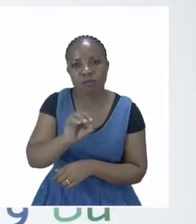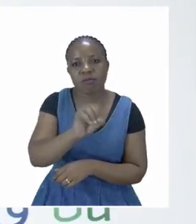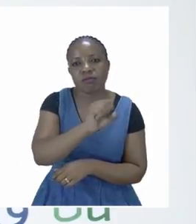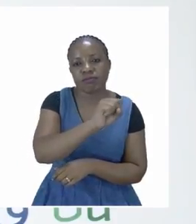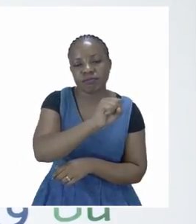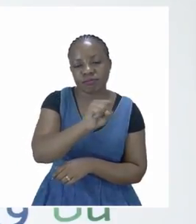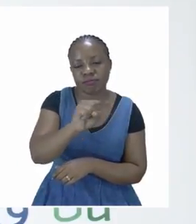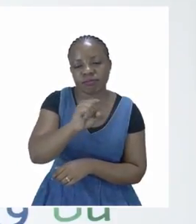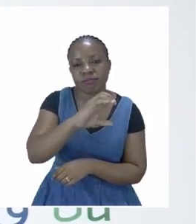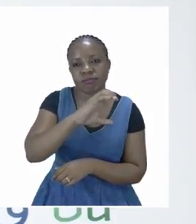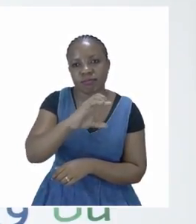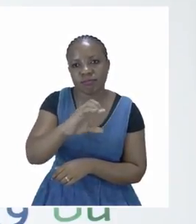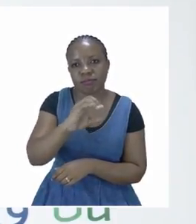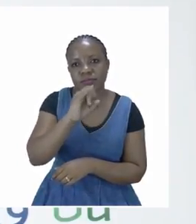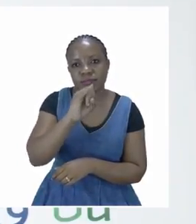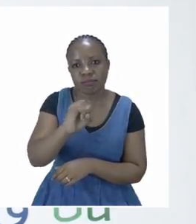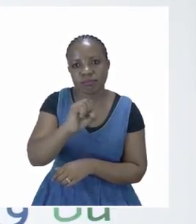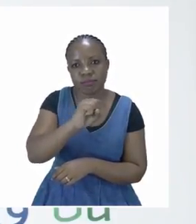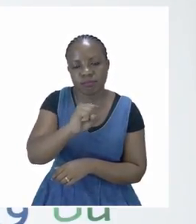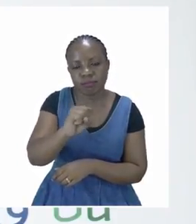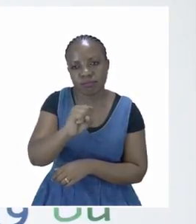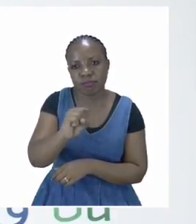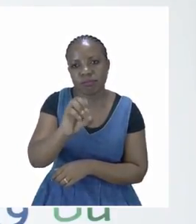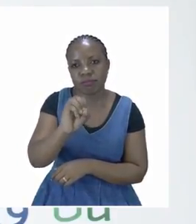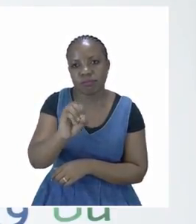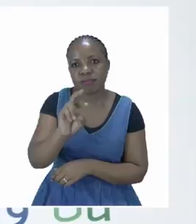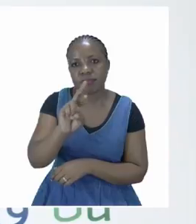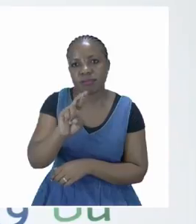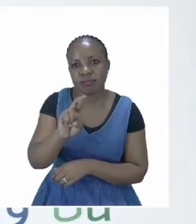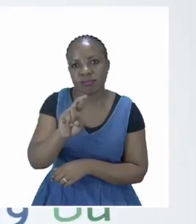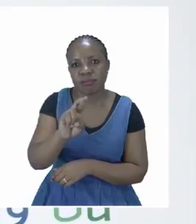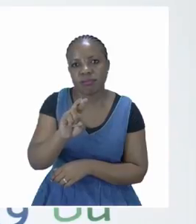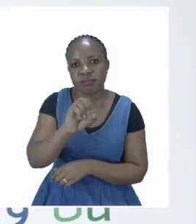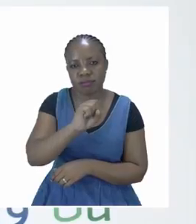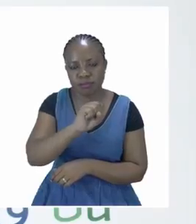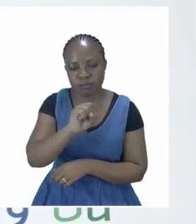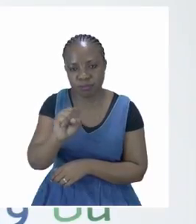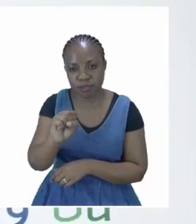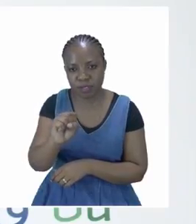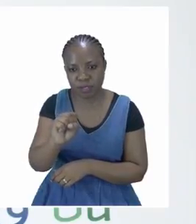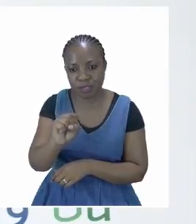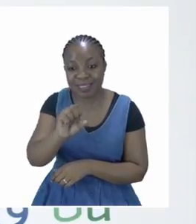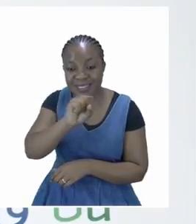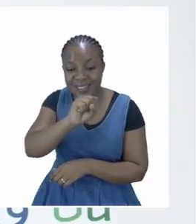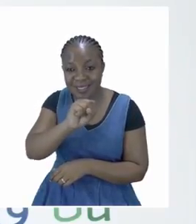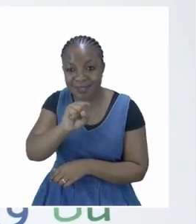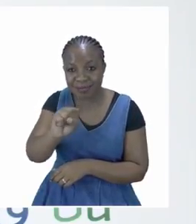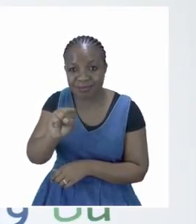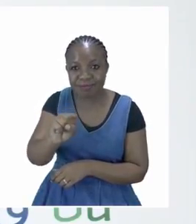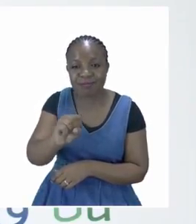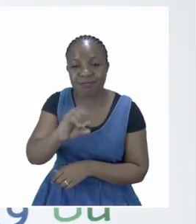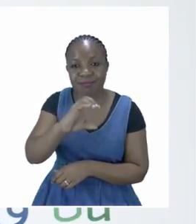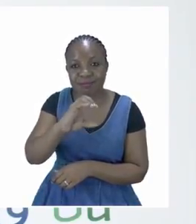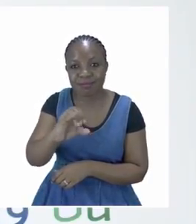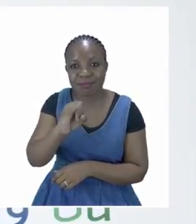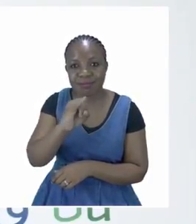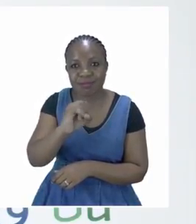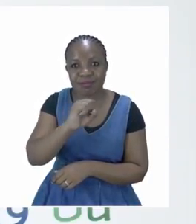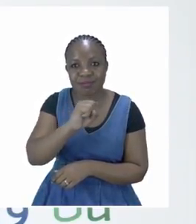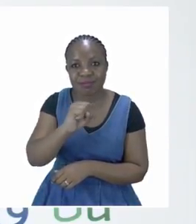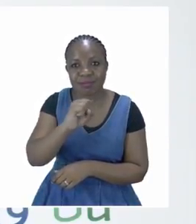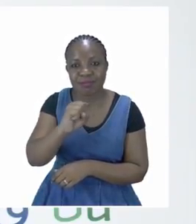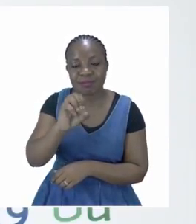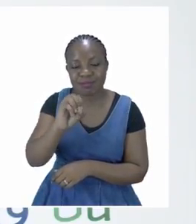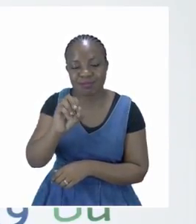pair of scissors. Now we already have an S for scissors. So this is what